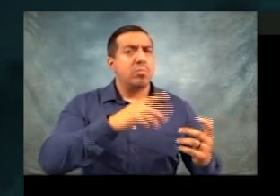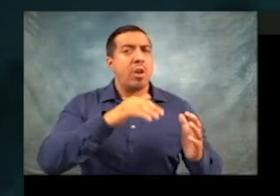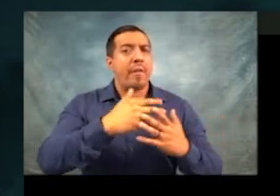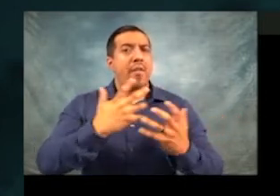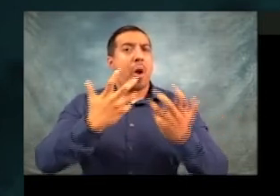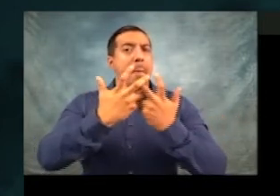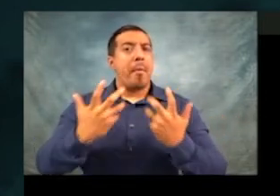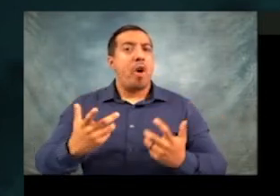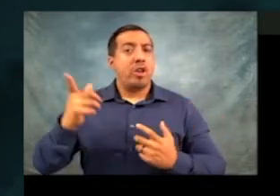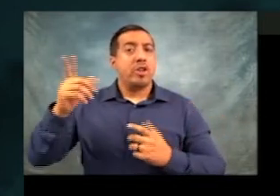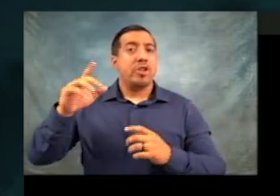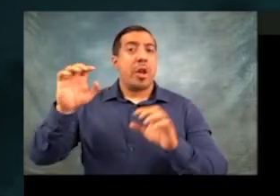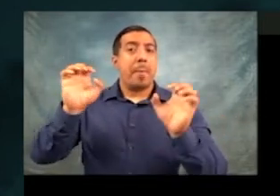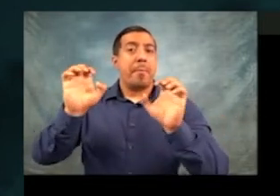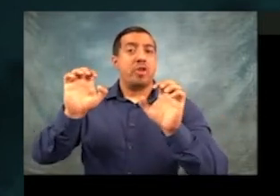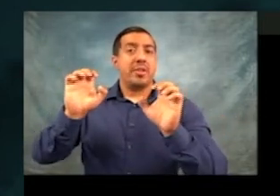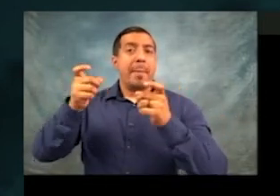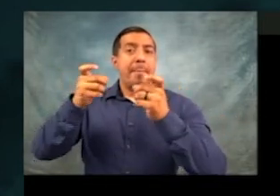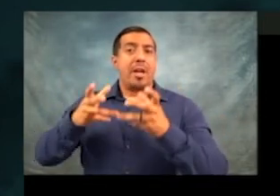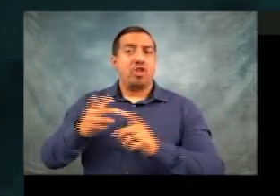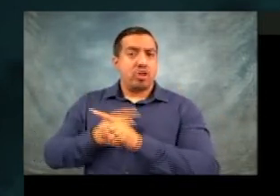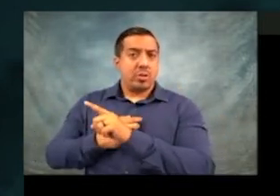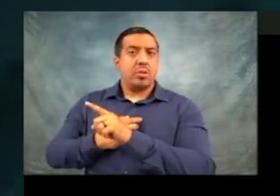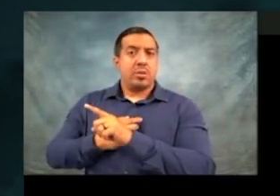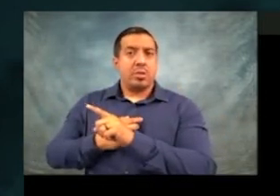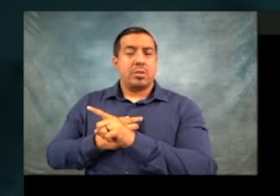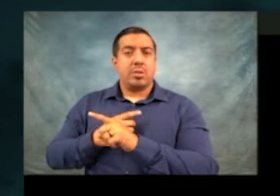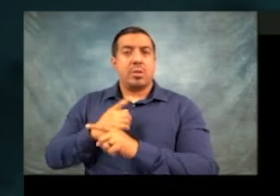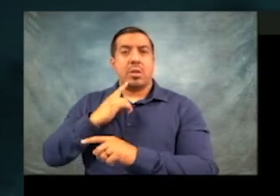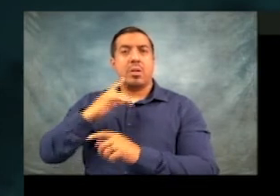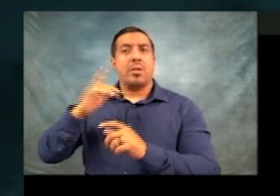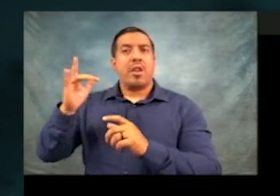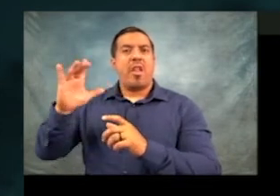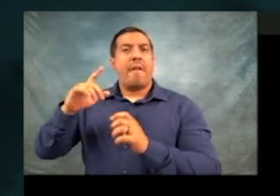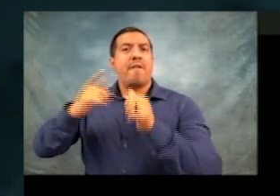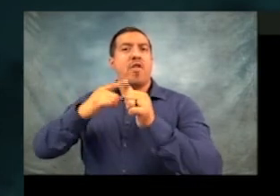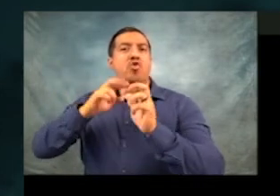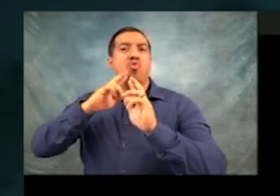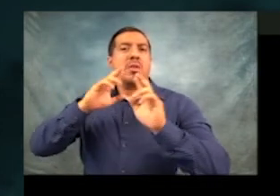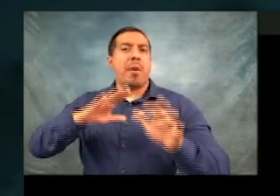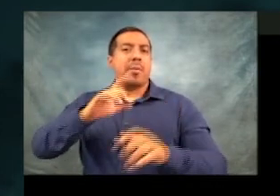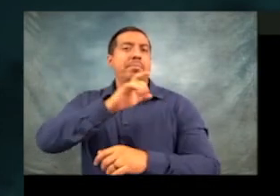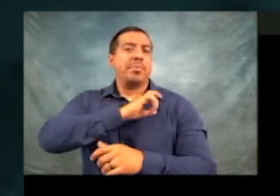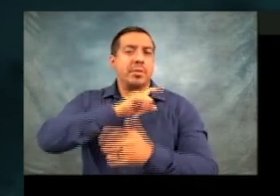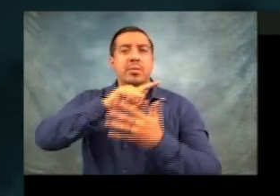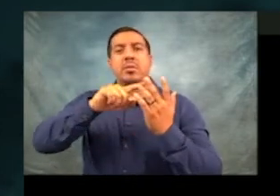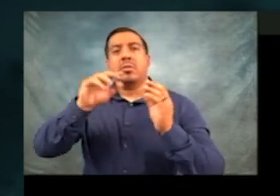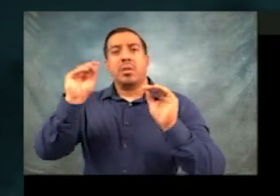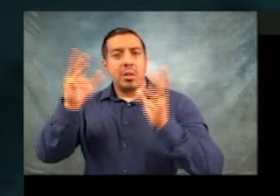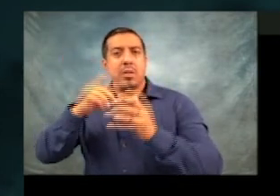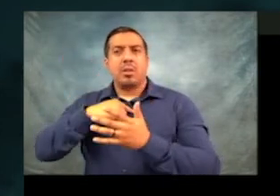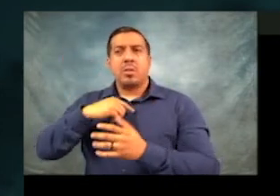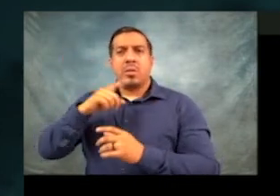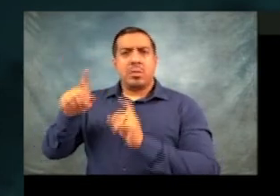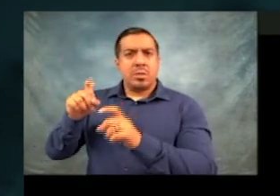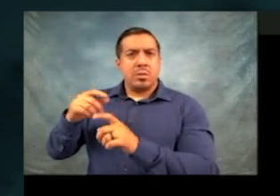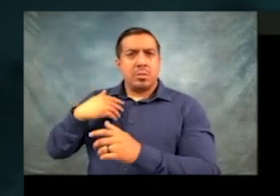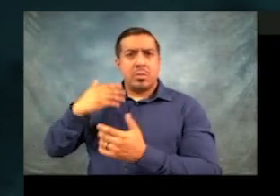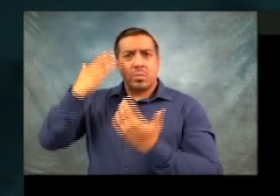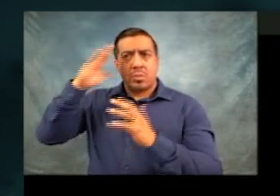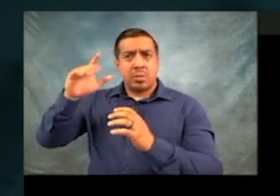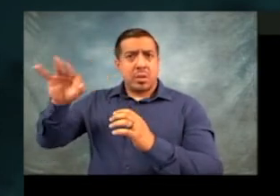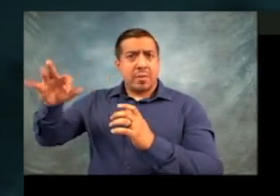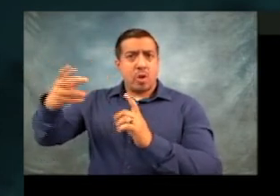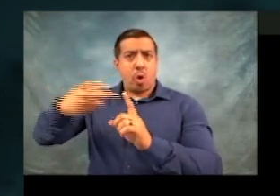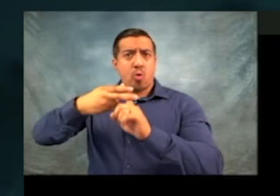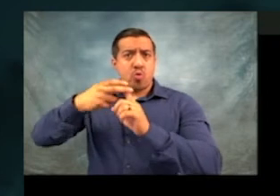our partners and emergency managers in emergency management, first responders, and we don't know of any